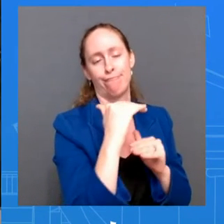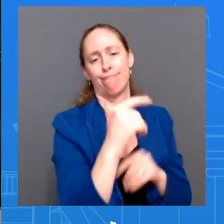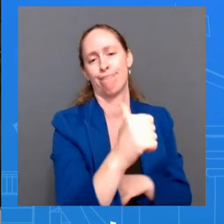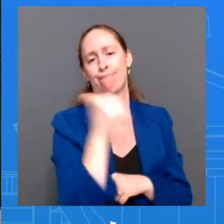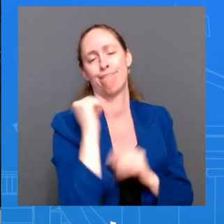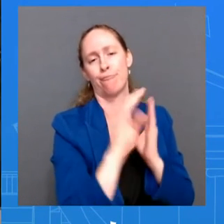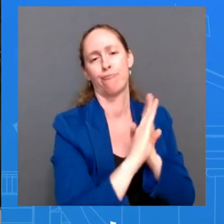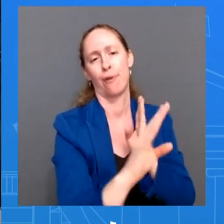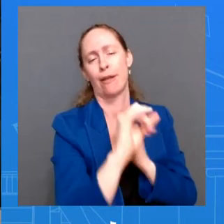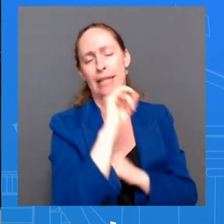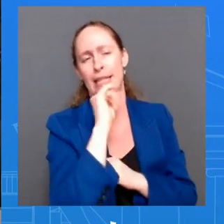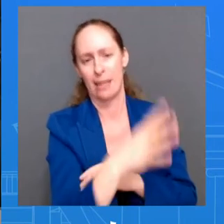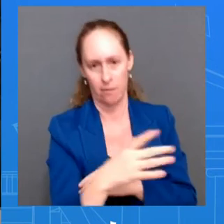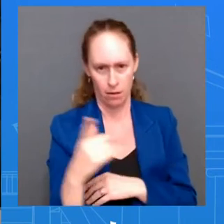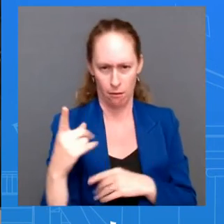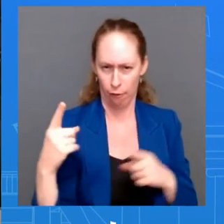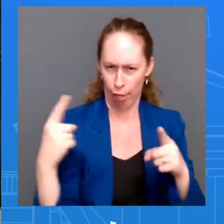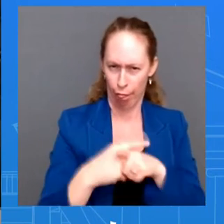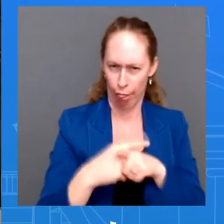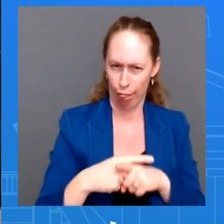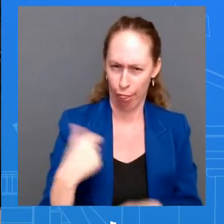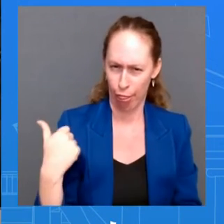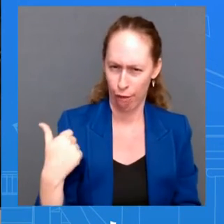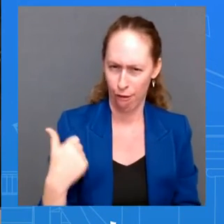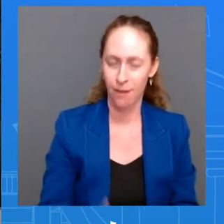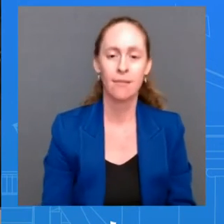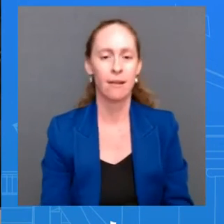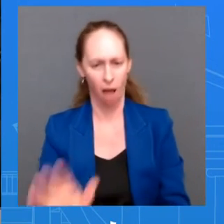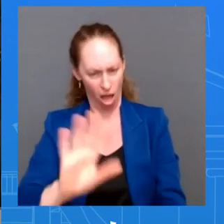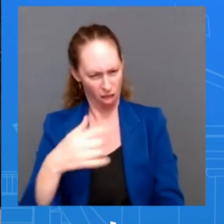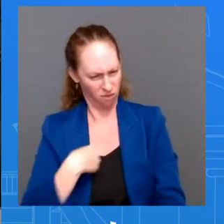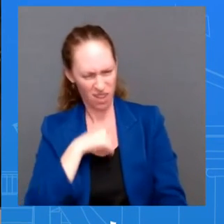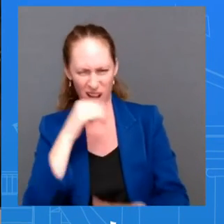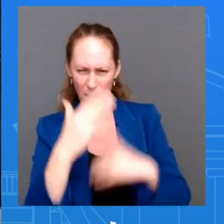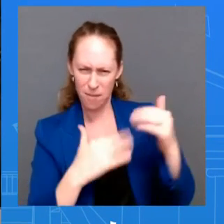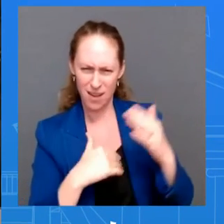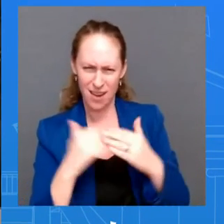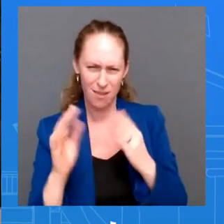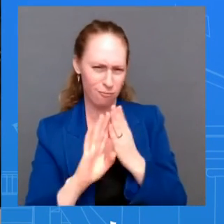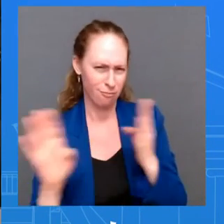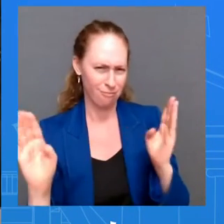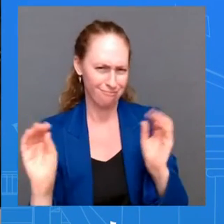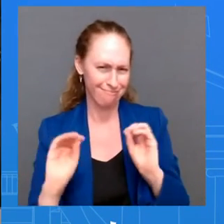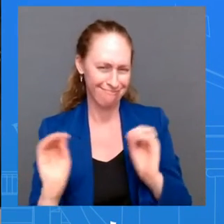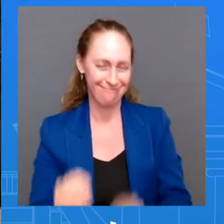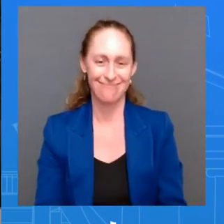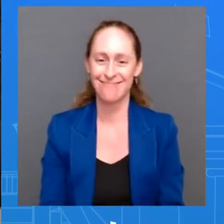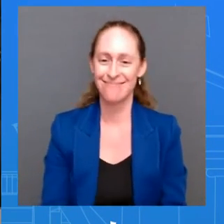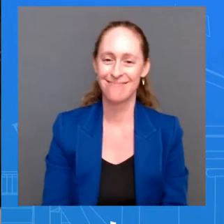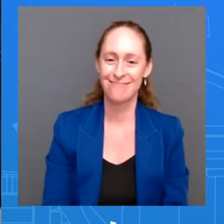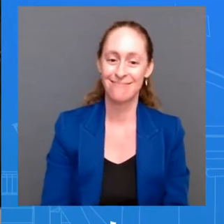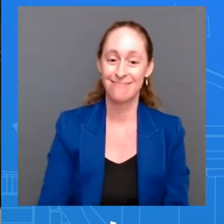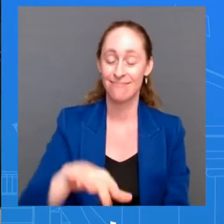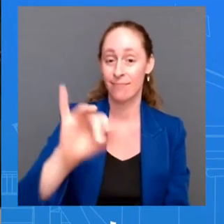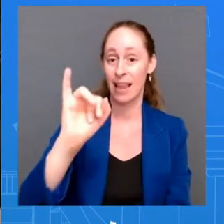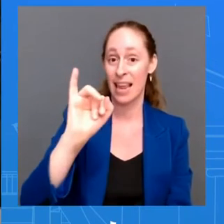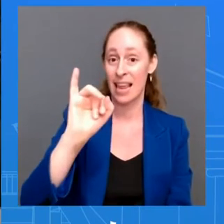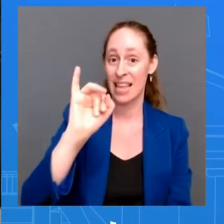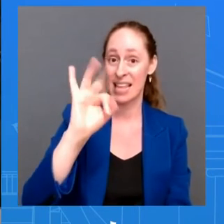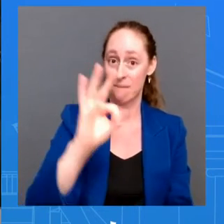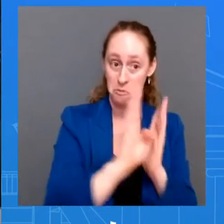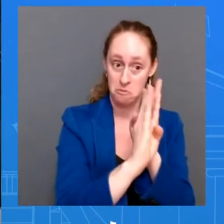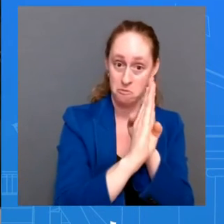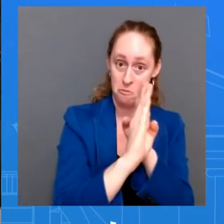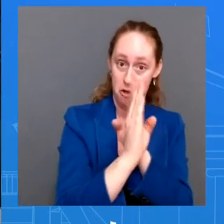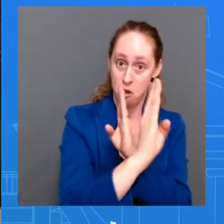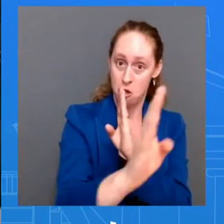work in that part of Arizona, is this the administration trying to get migrants to cross